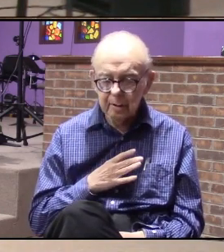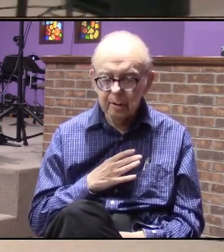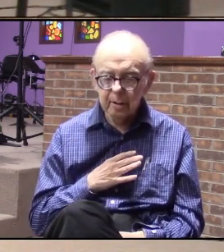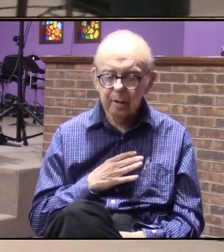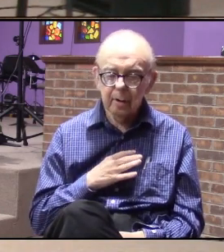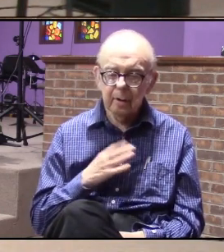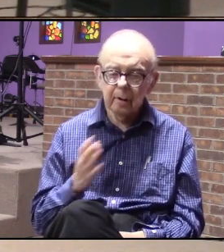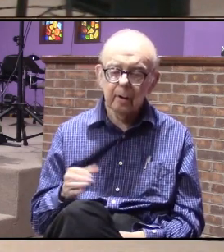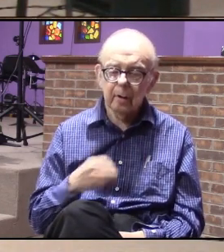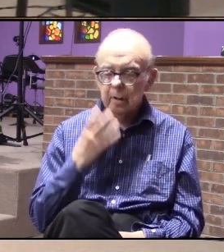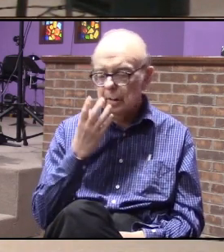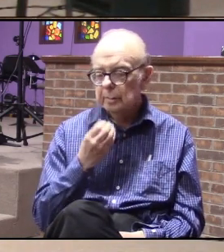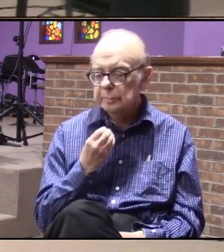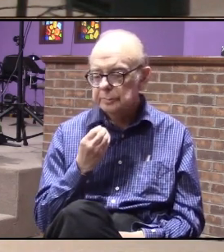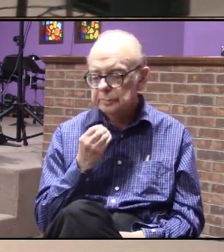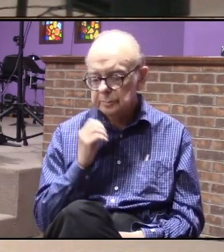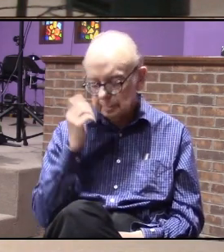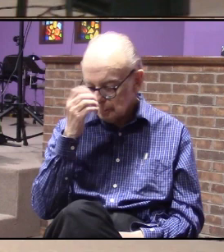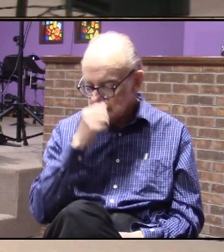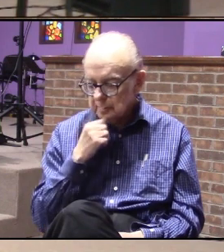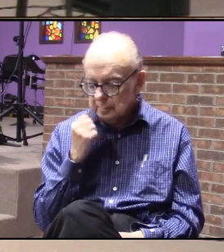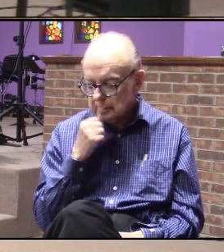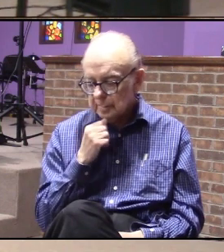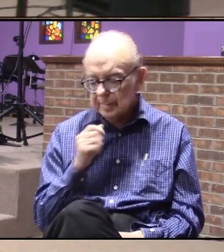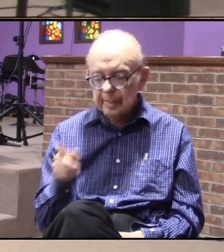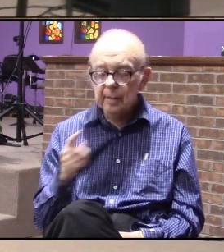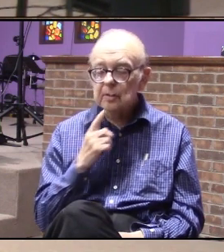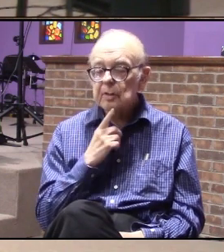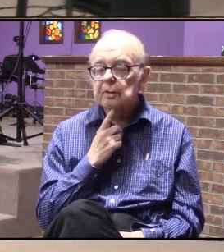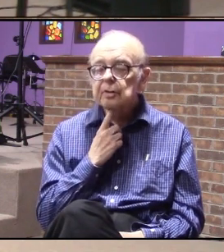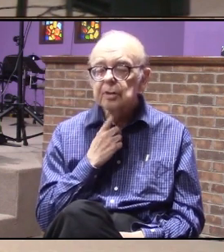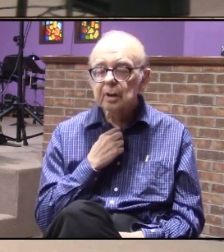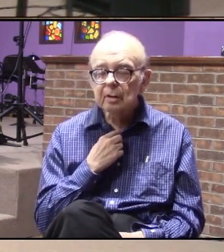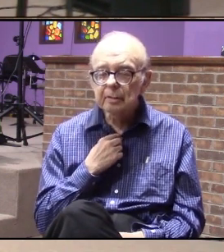they're in Africa, they're thirsty.